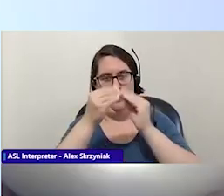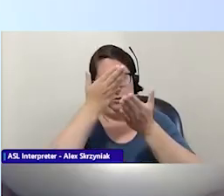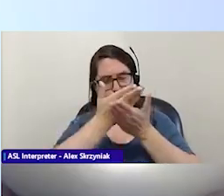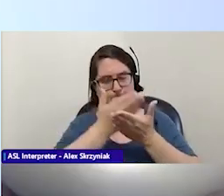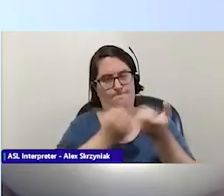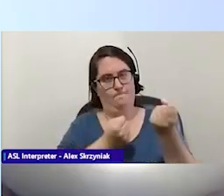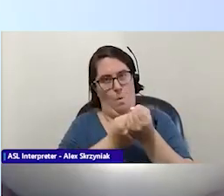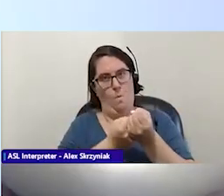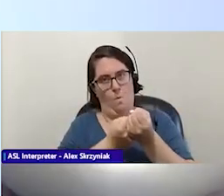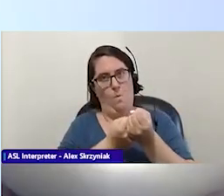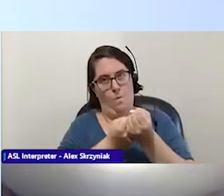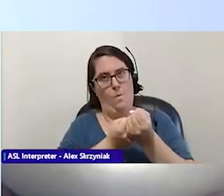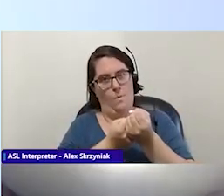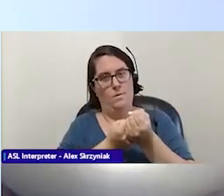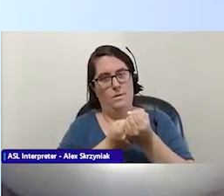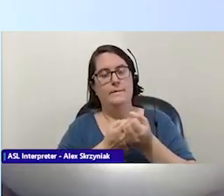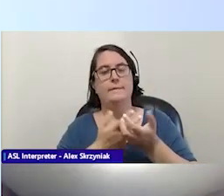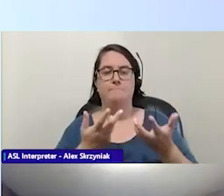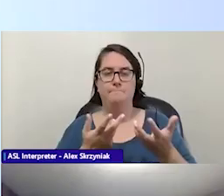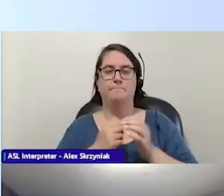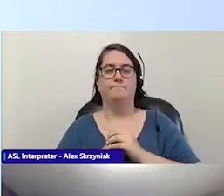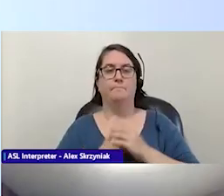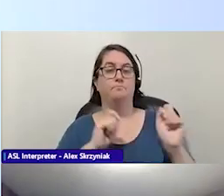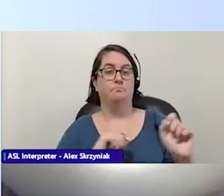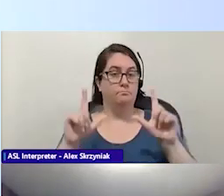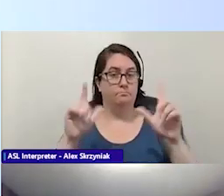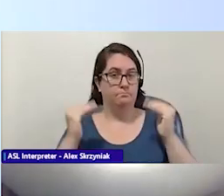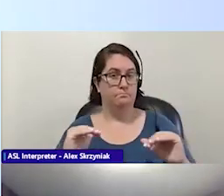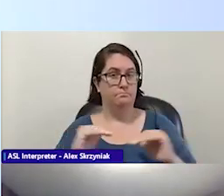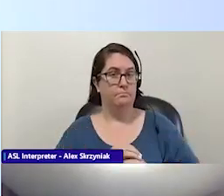it. So next slide, please.